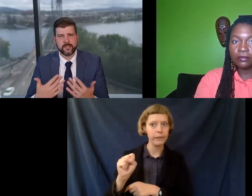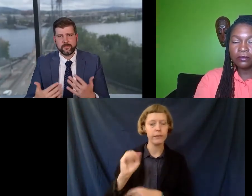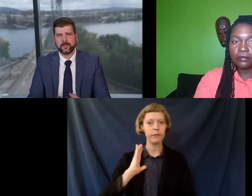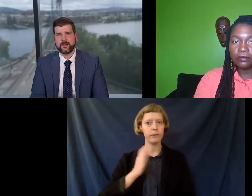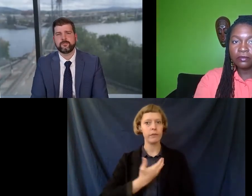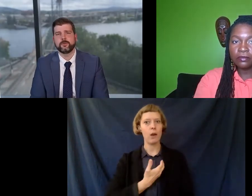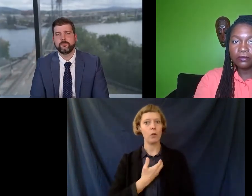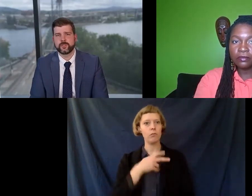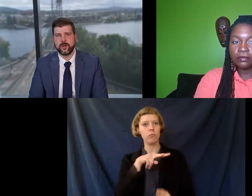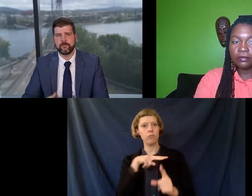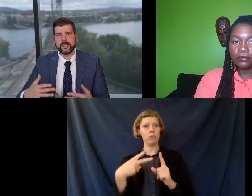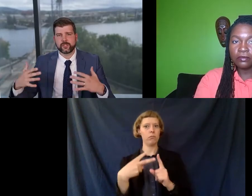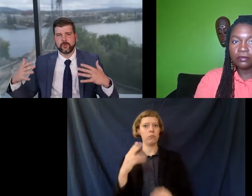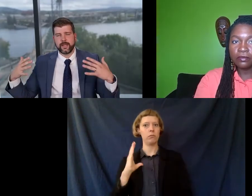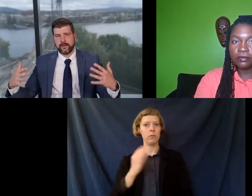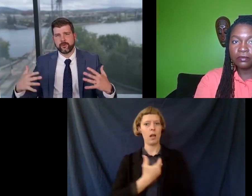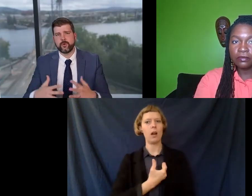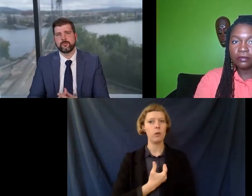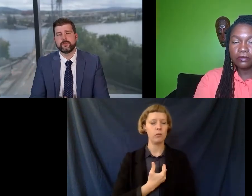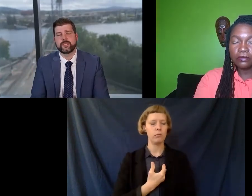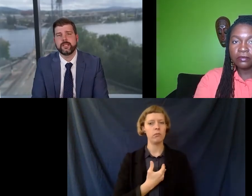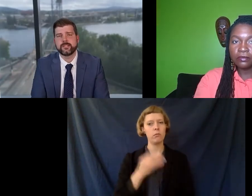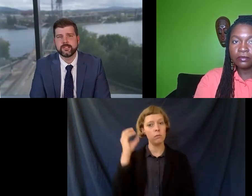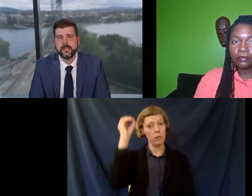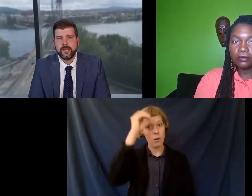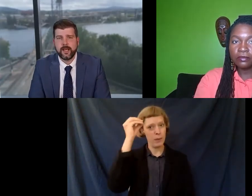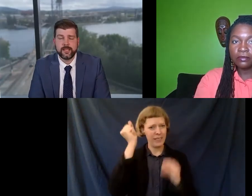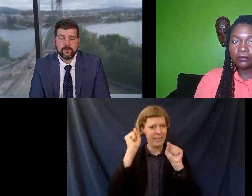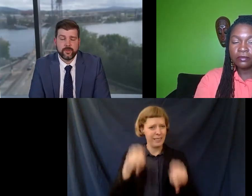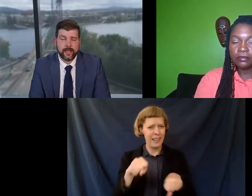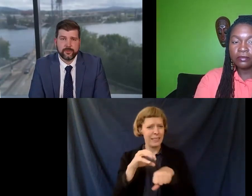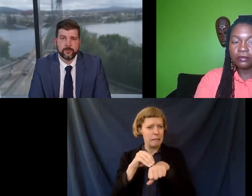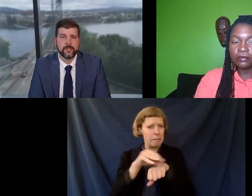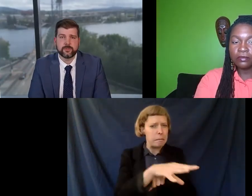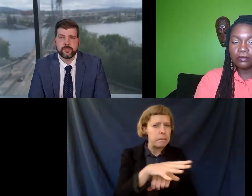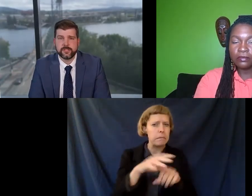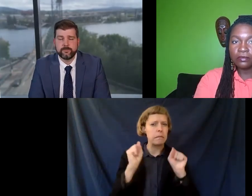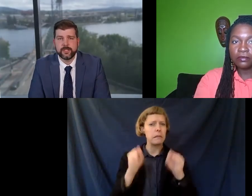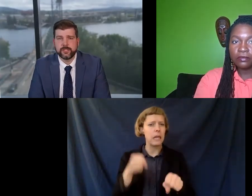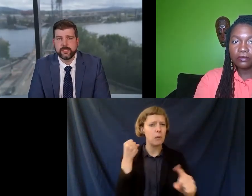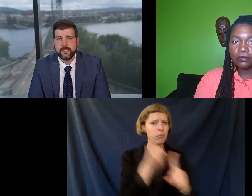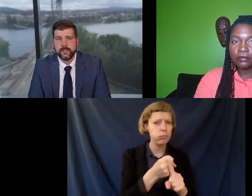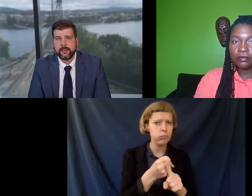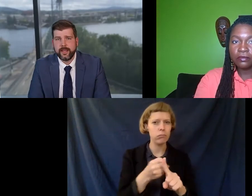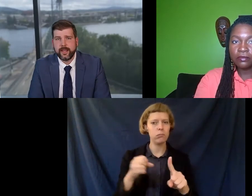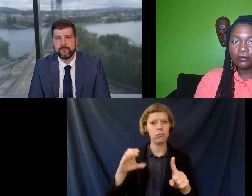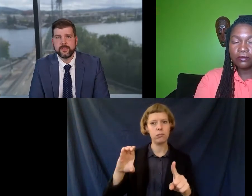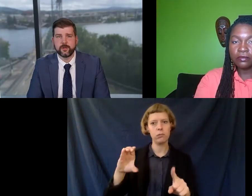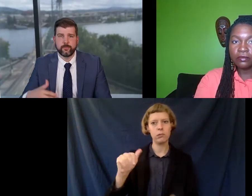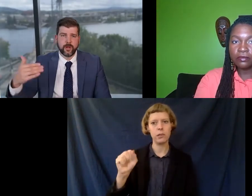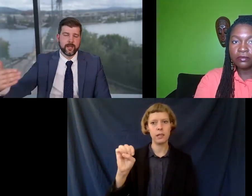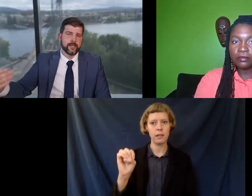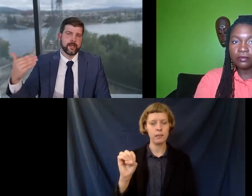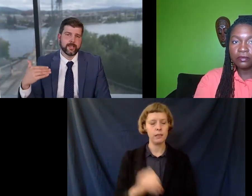because it can be uncomfortable. So I've made sure in every one of those cases, even without the resources budgeted, that I've